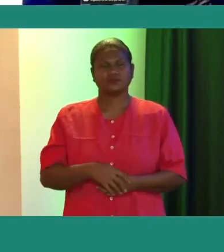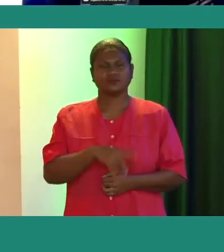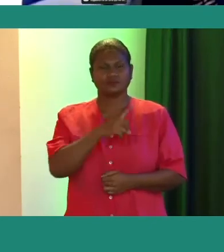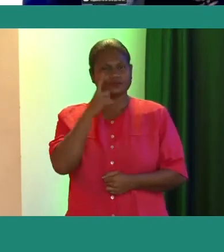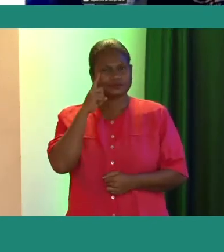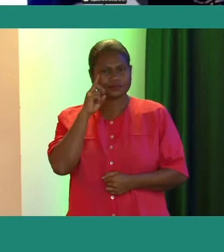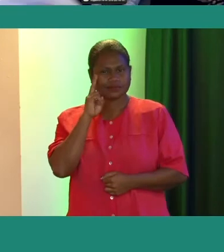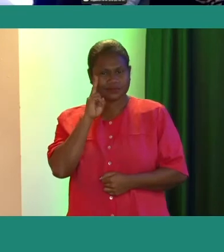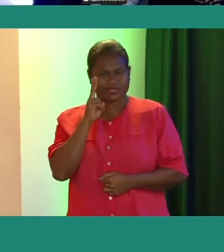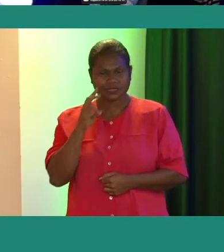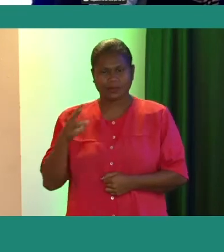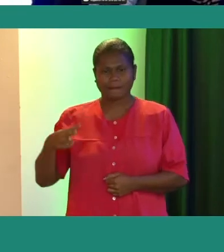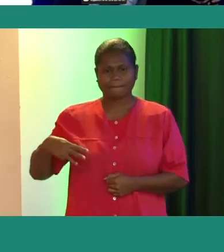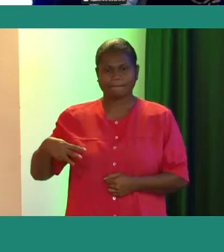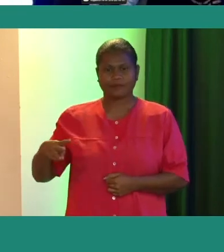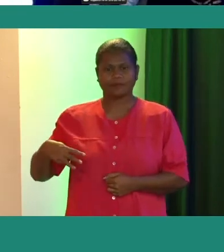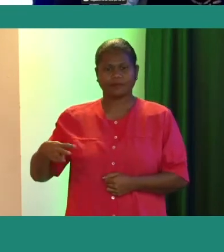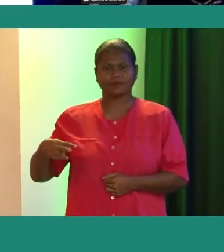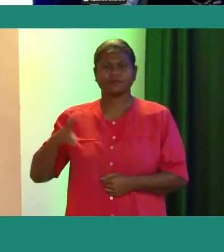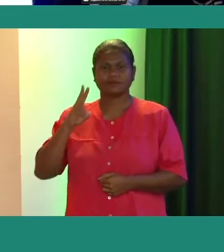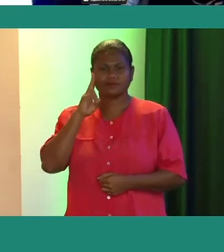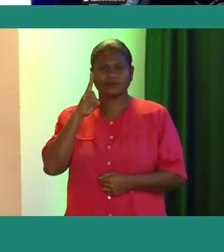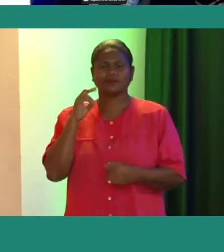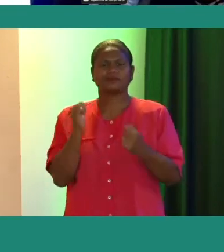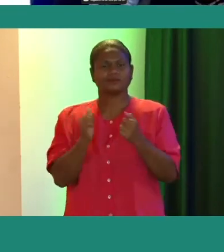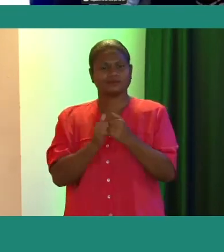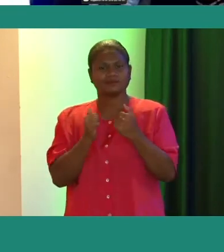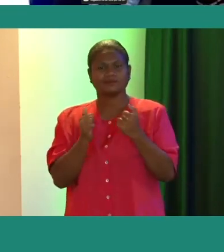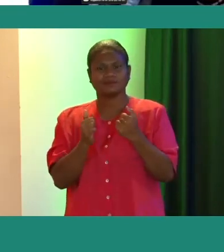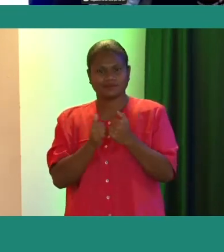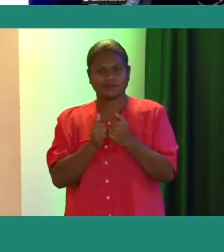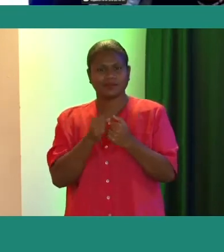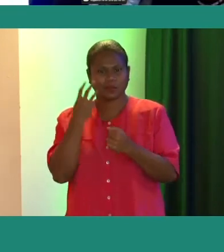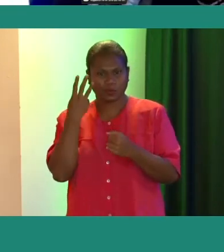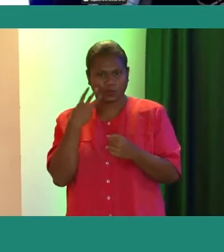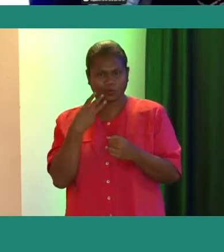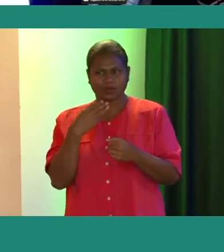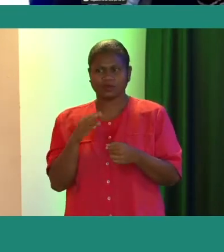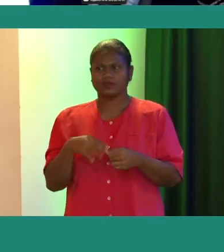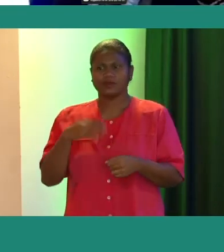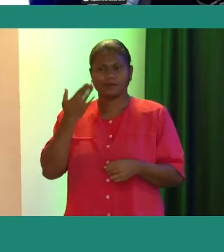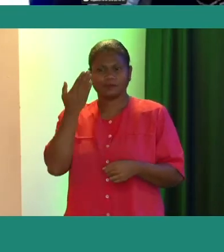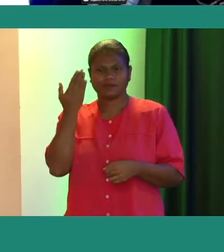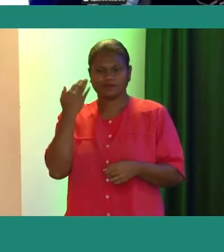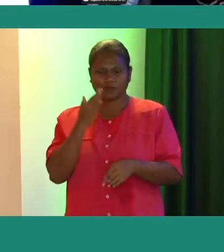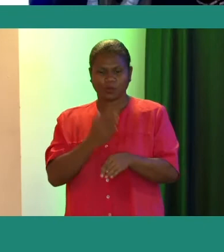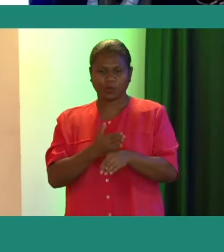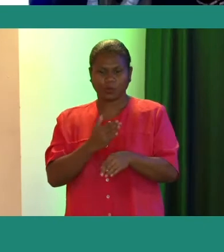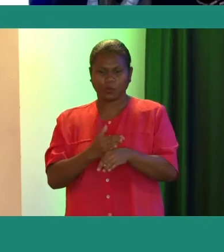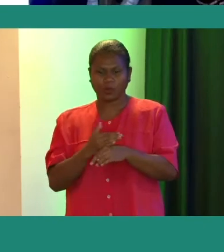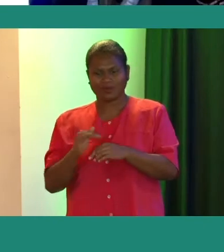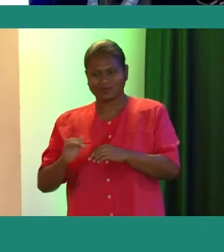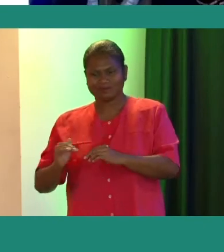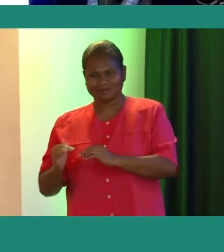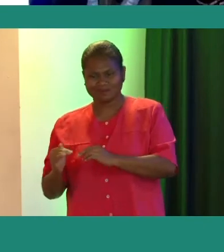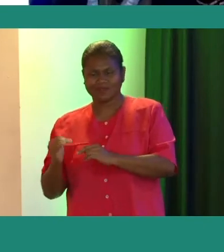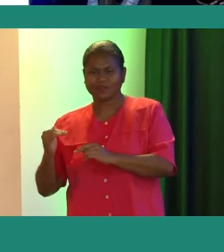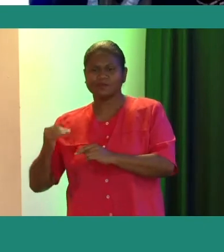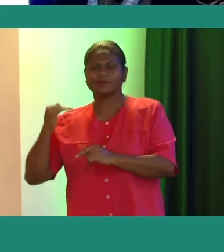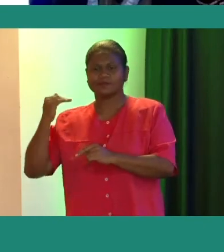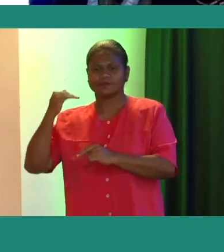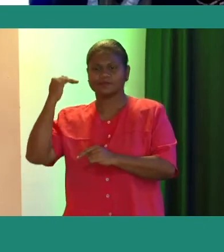membership. We do see a lot of women in middle management. In the last 5 years, we've seen an increase in